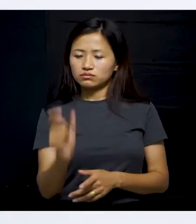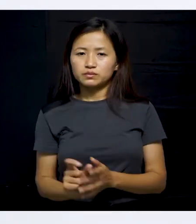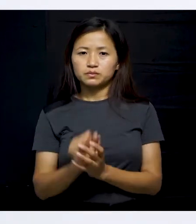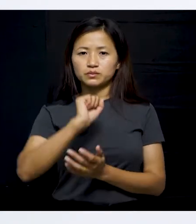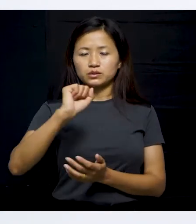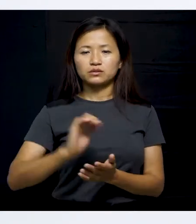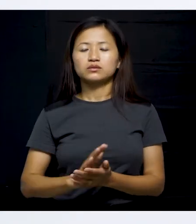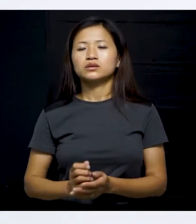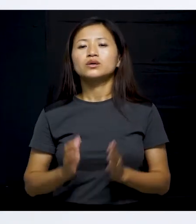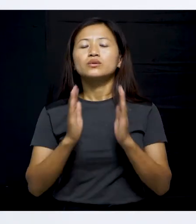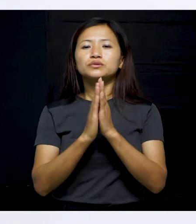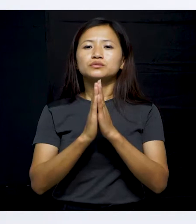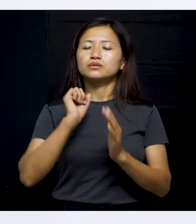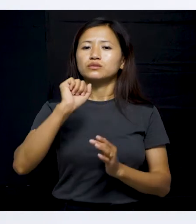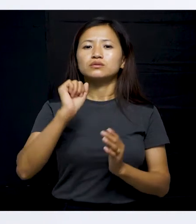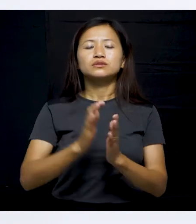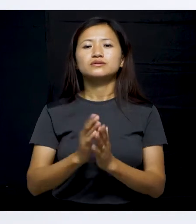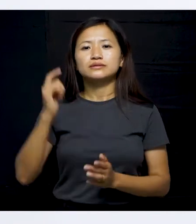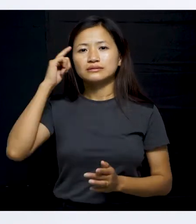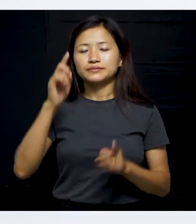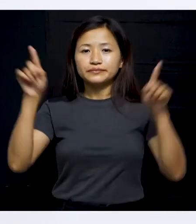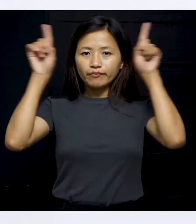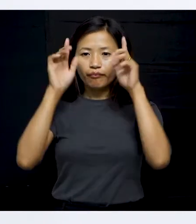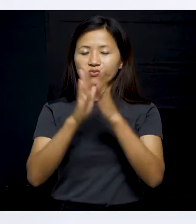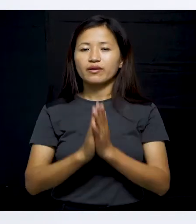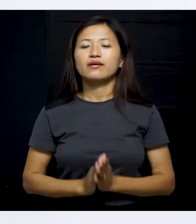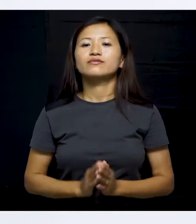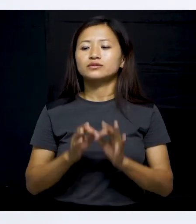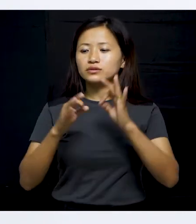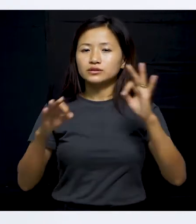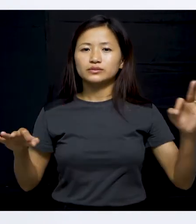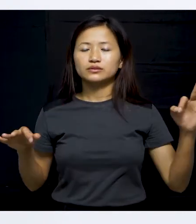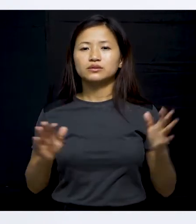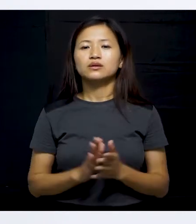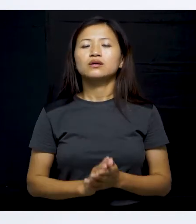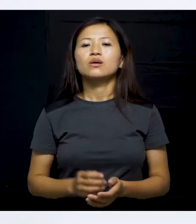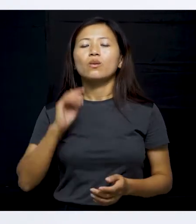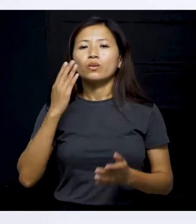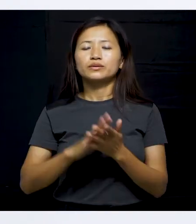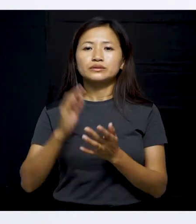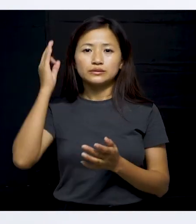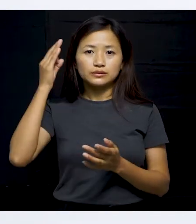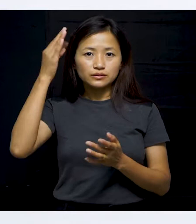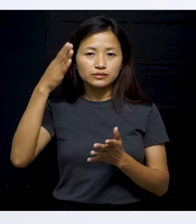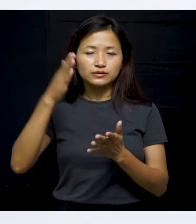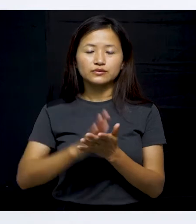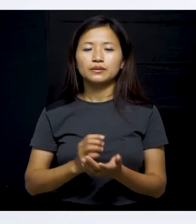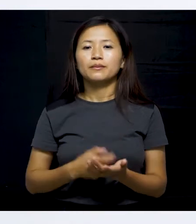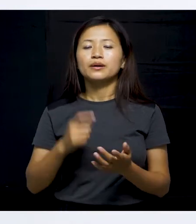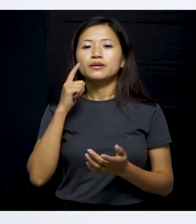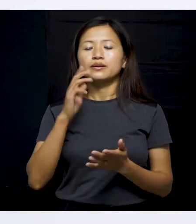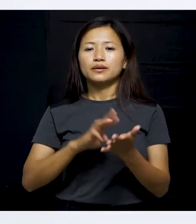worship this evil spirit. It was their belief. So when this Reverend Miles Bronson came, he wanted